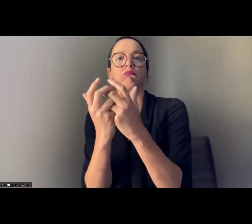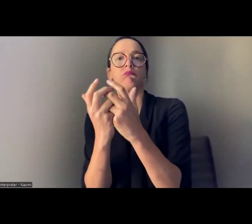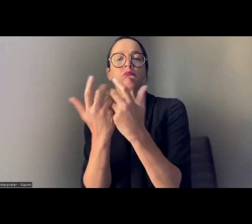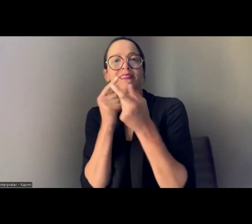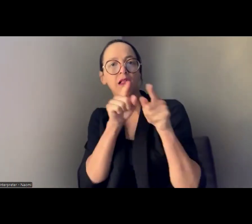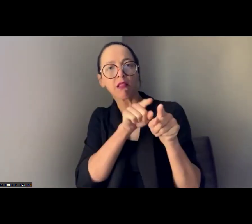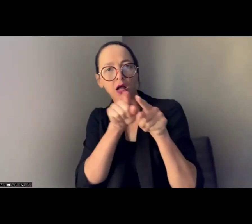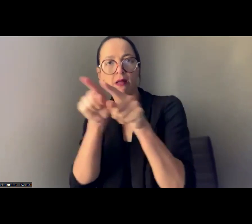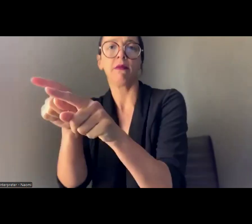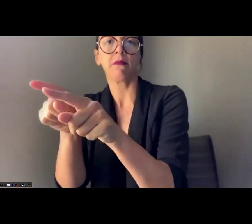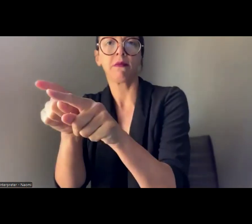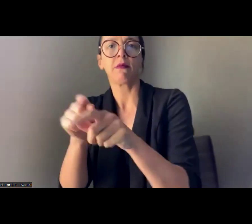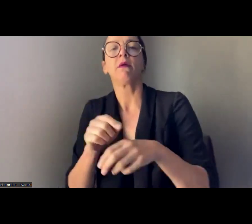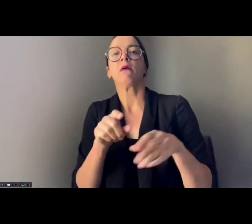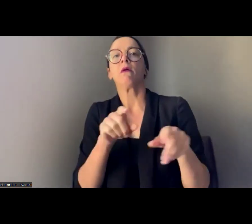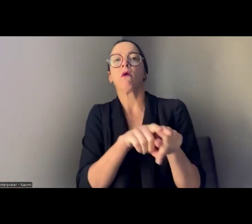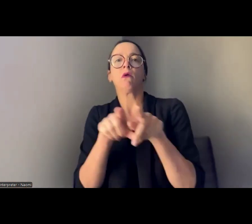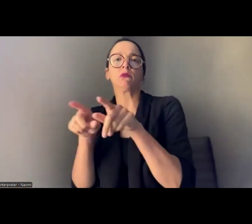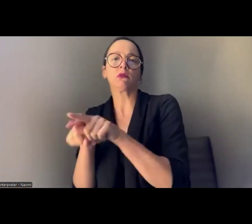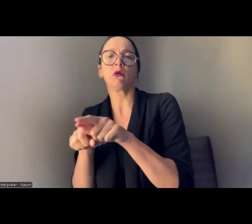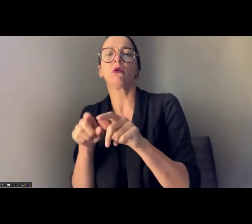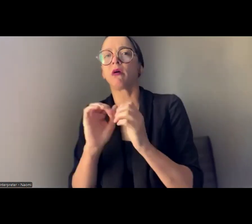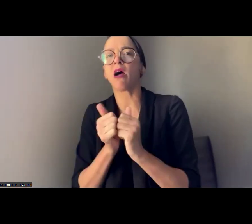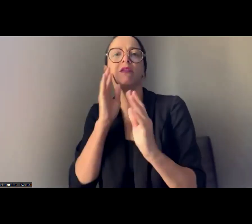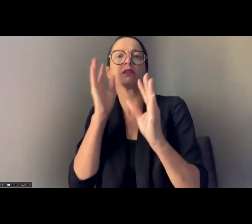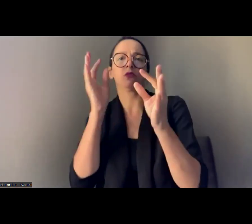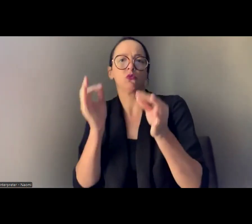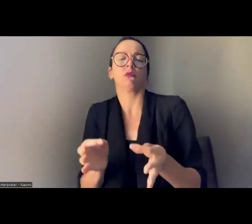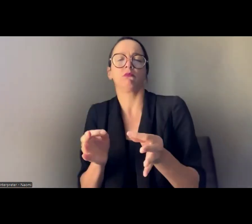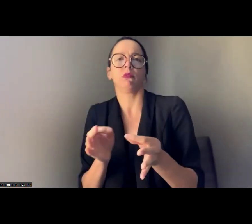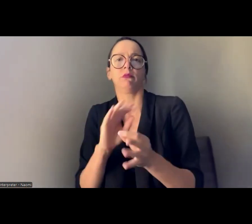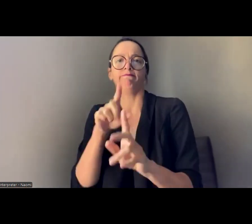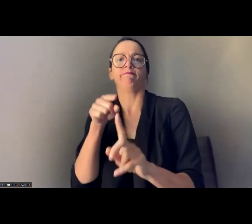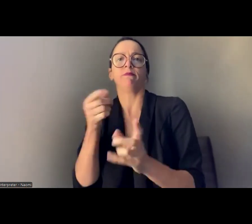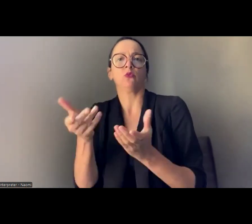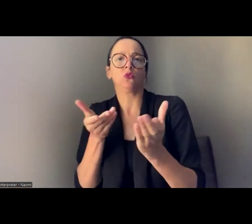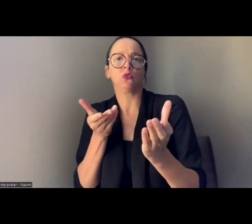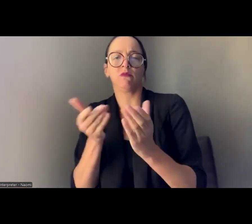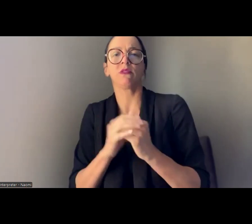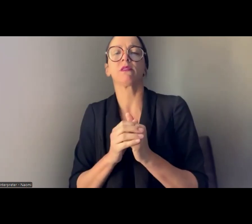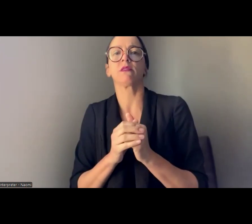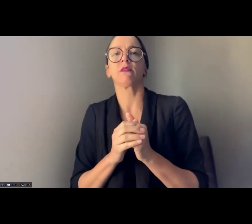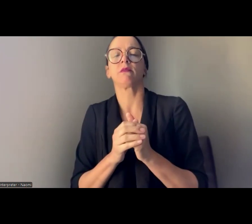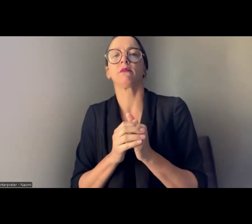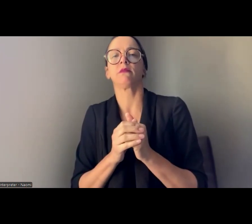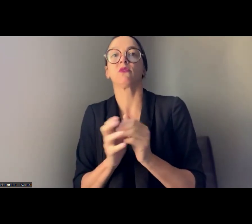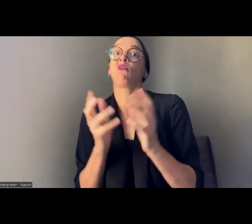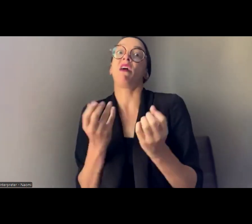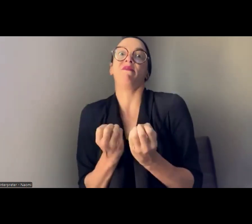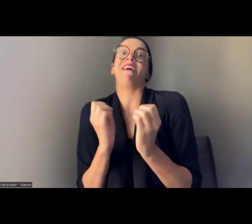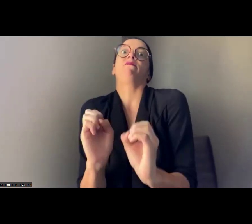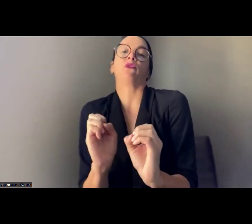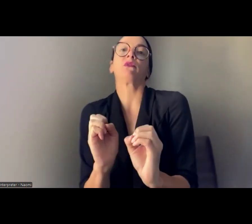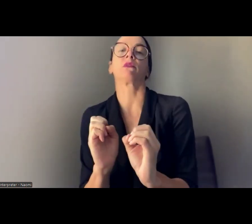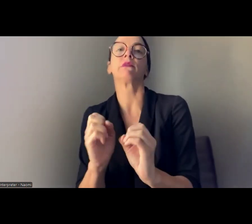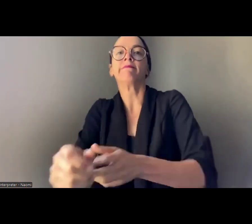so there's a lot of effort in that space. And I think that one of the things that I love about CDA is that they